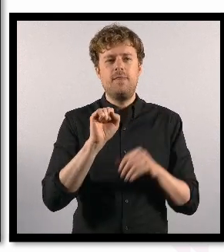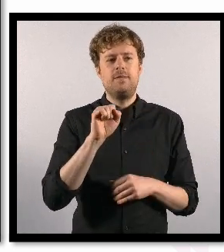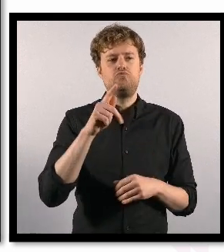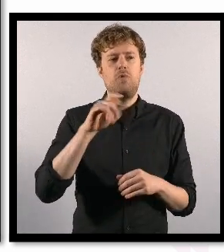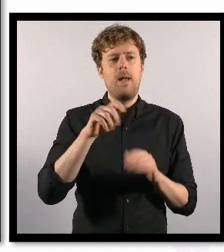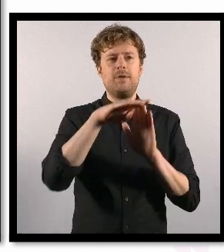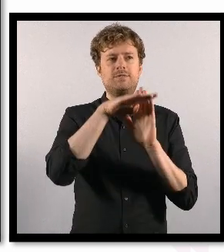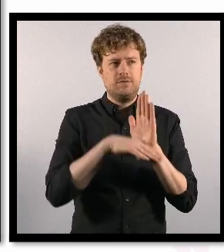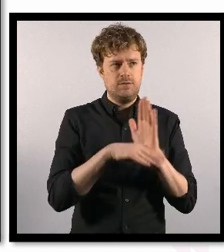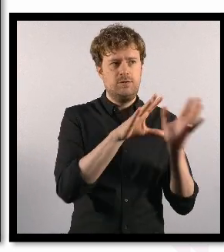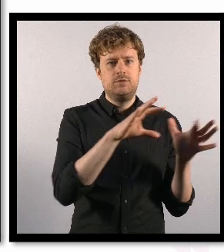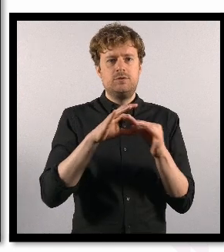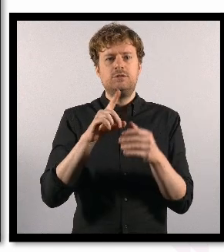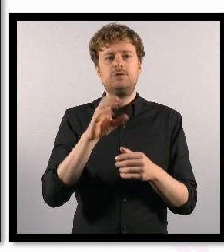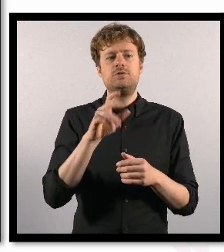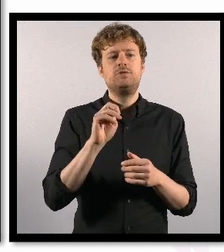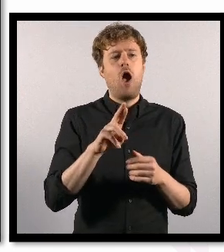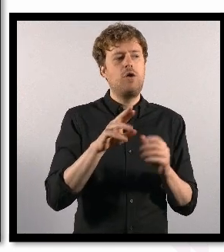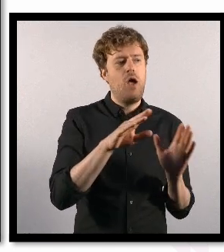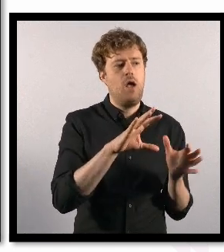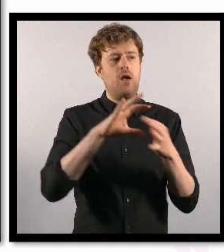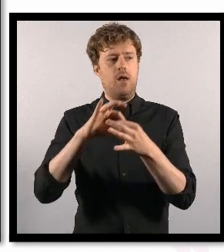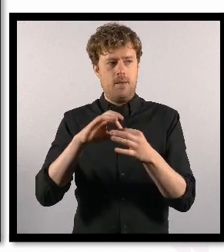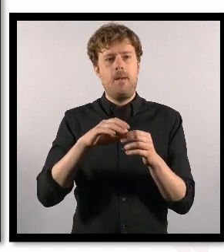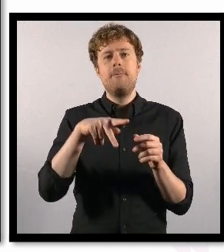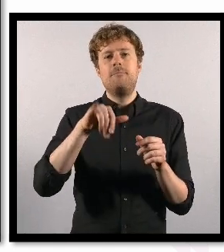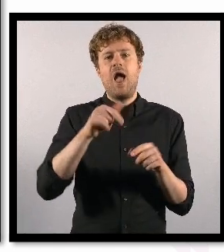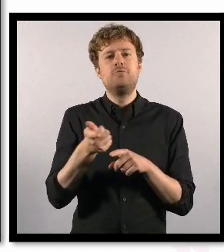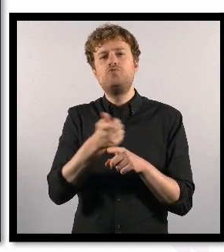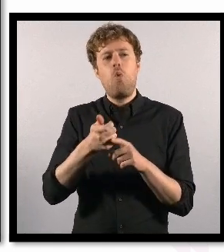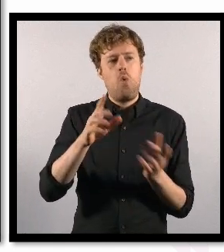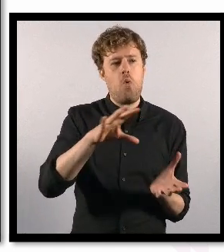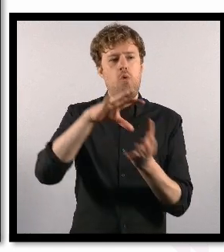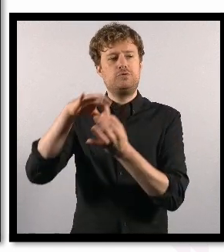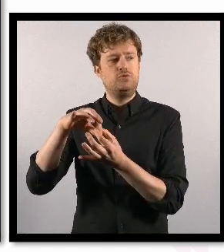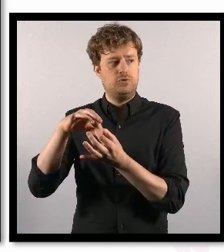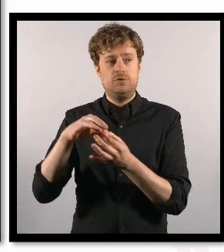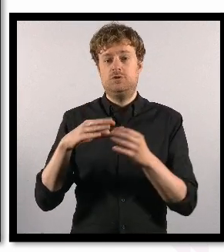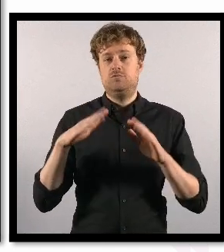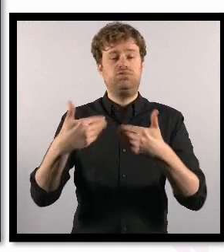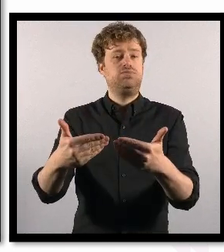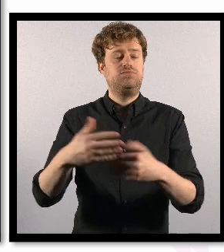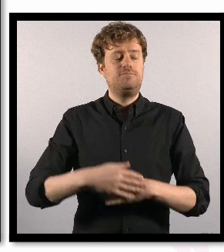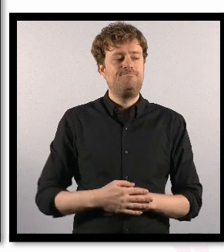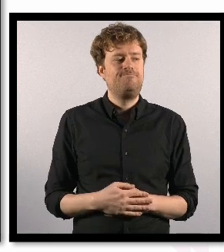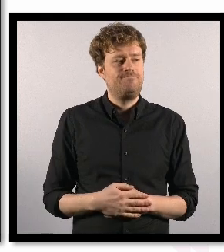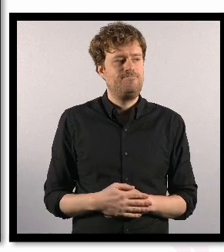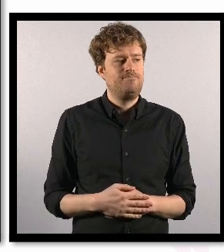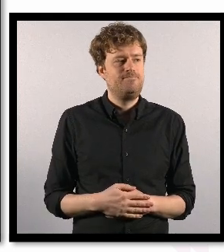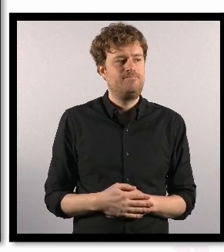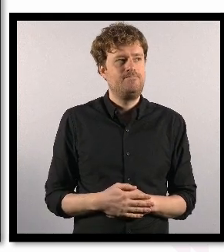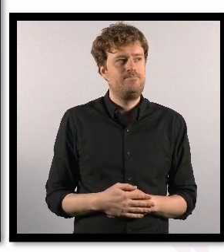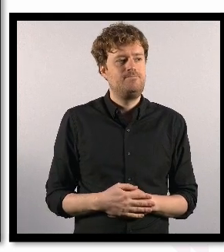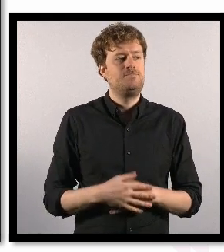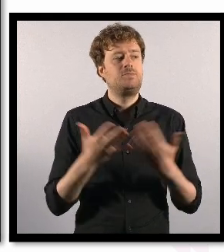then just kick back, take a Thank you, Fabio. I think it is showing up, so I'll wrap it up real quick. Okay, just show the avocado